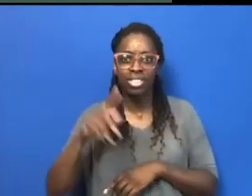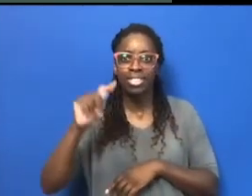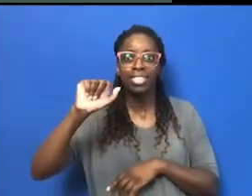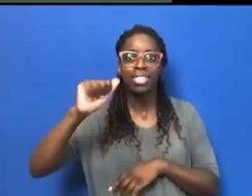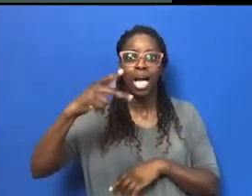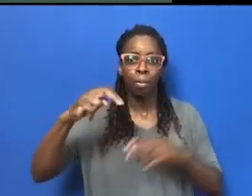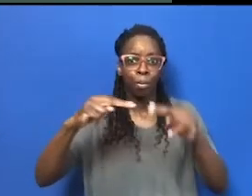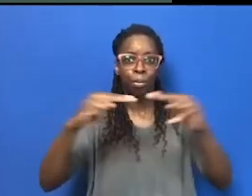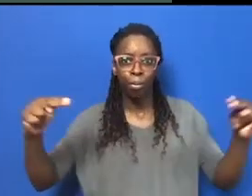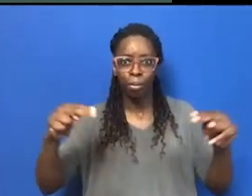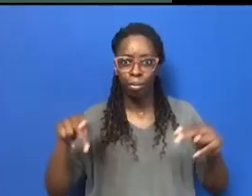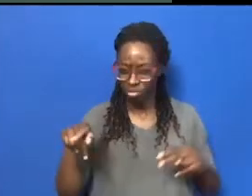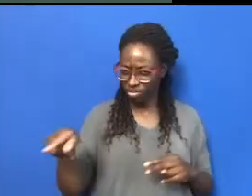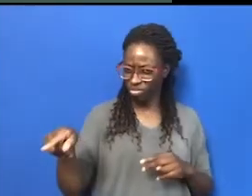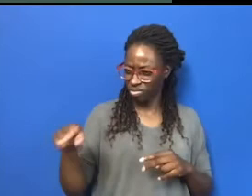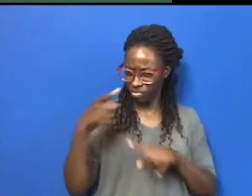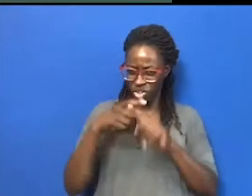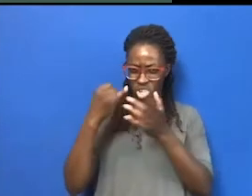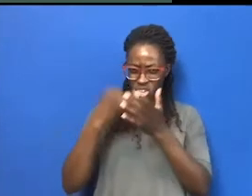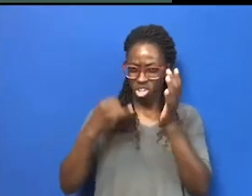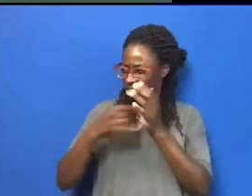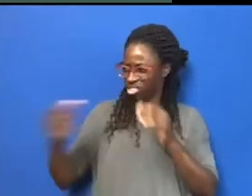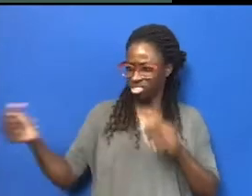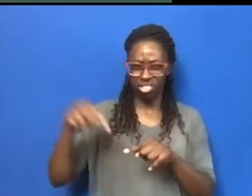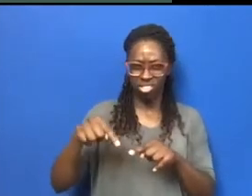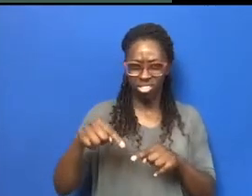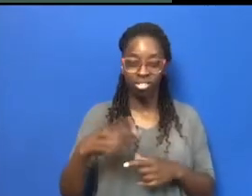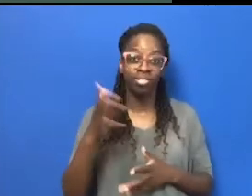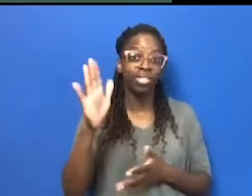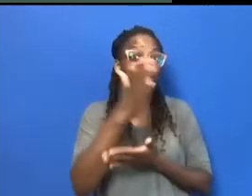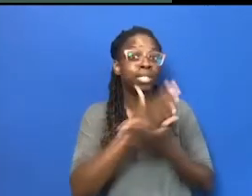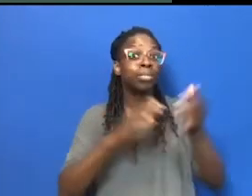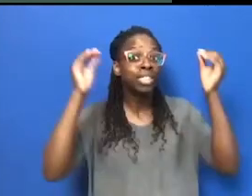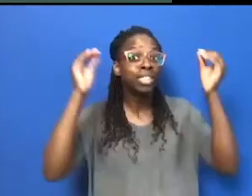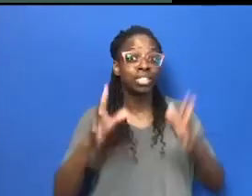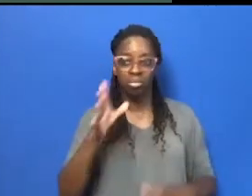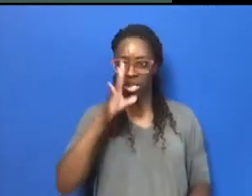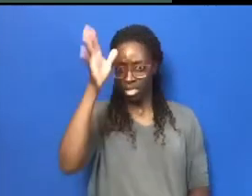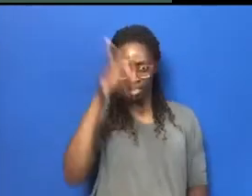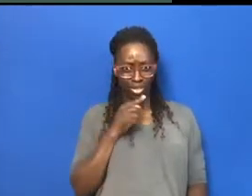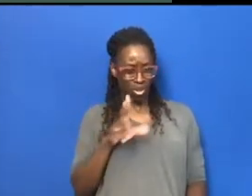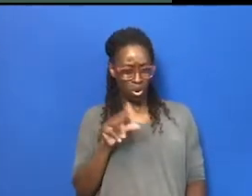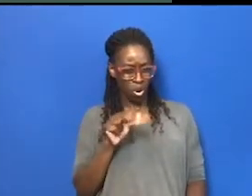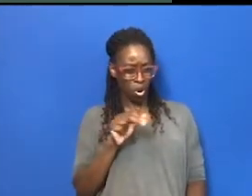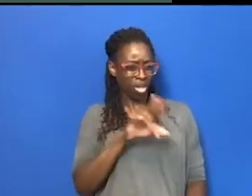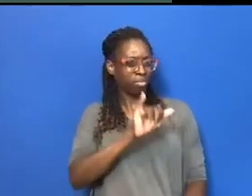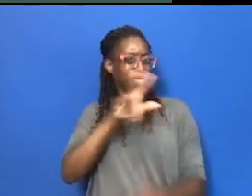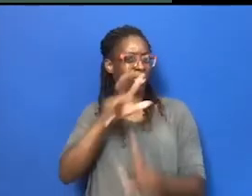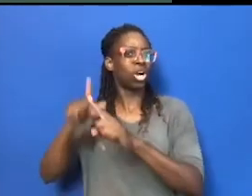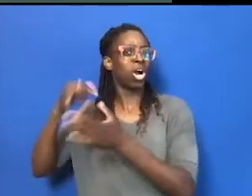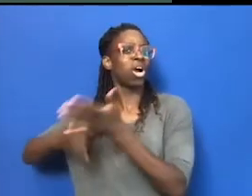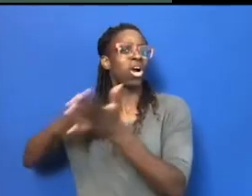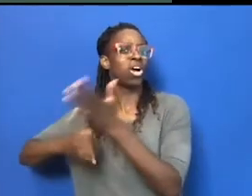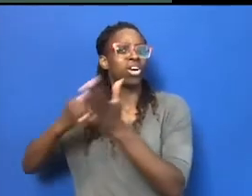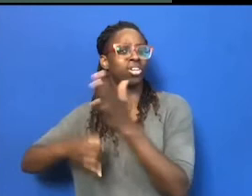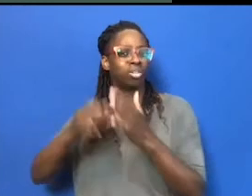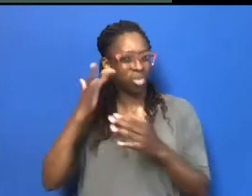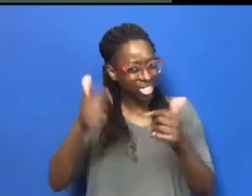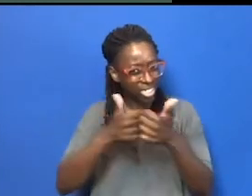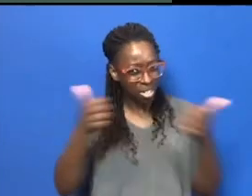And some teachers might say, or some parents might say, no, that's for a different activity. But that really can help